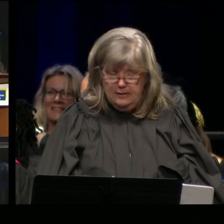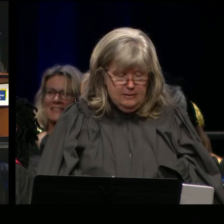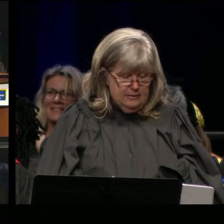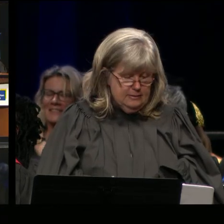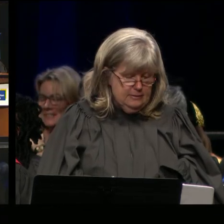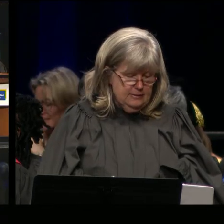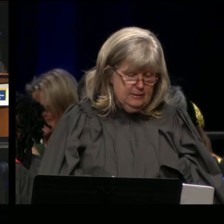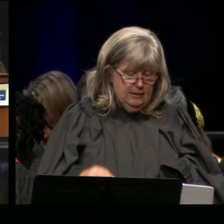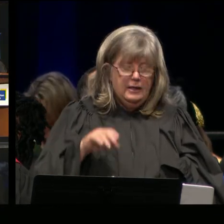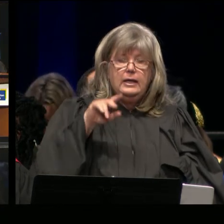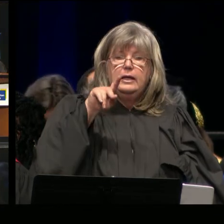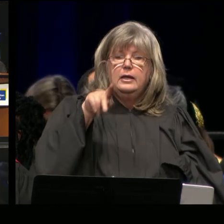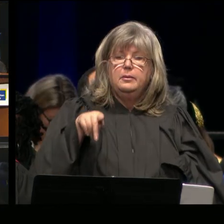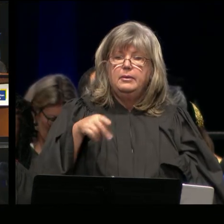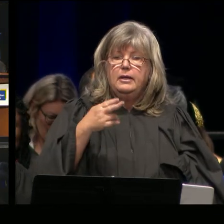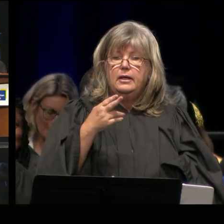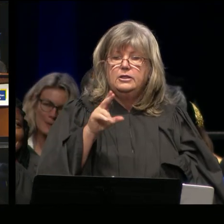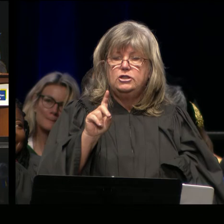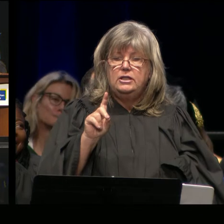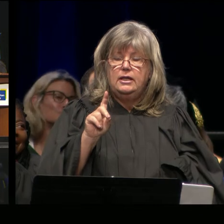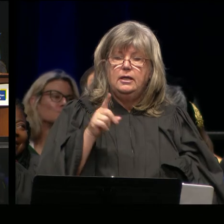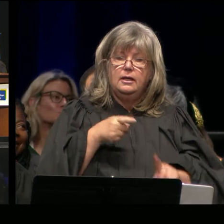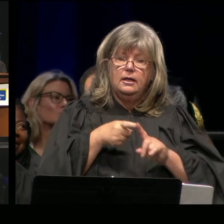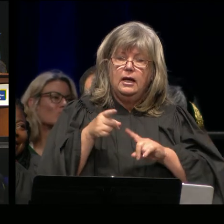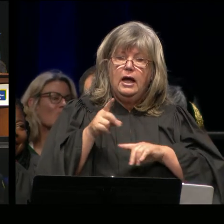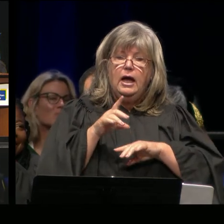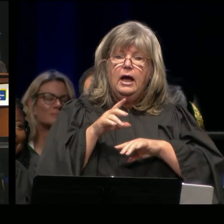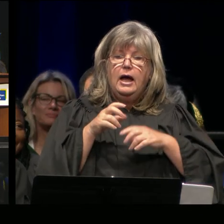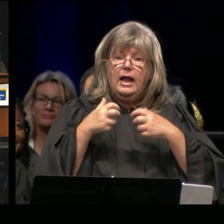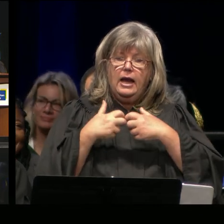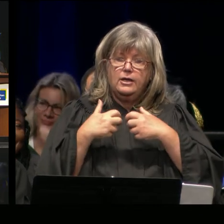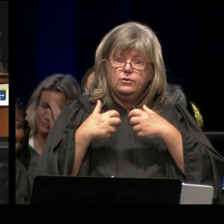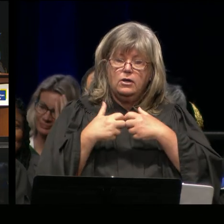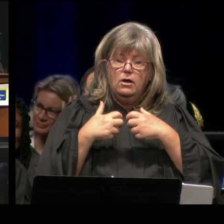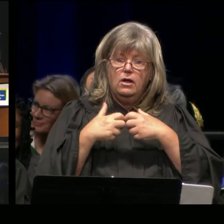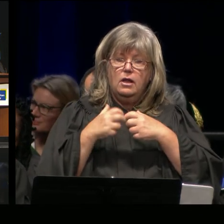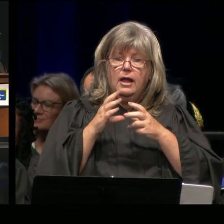Doctor of Philosophy in Electrical and Computer Engineering.